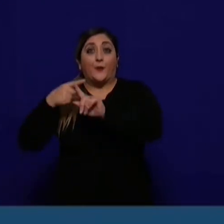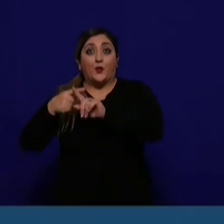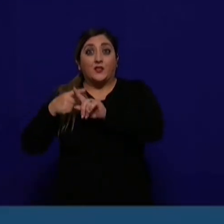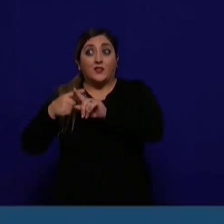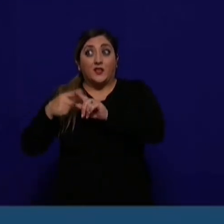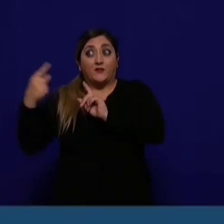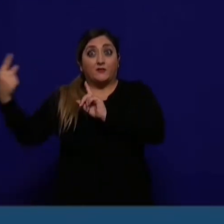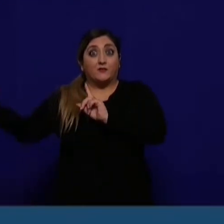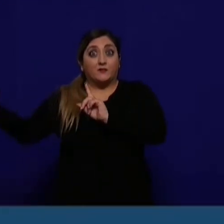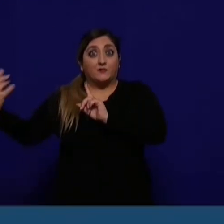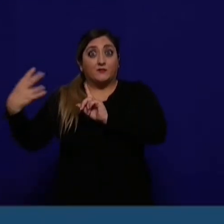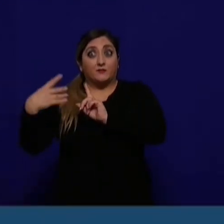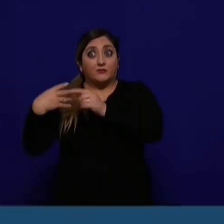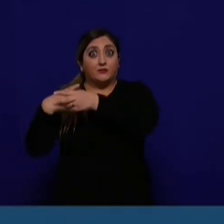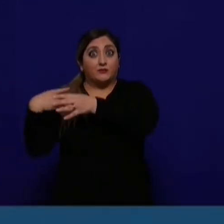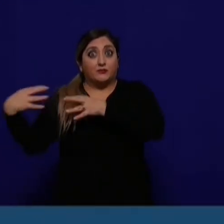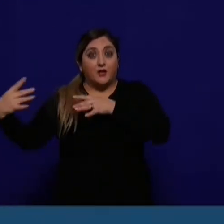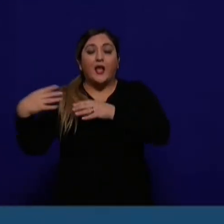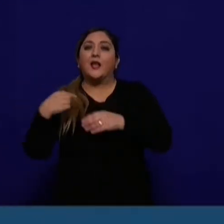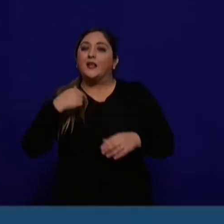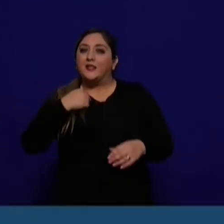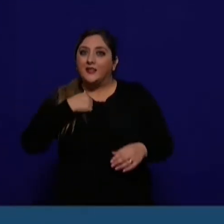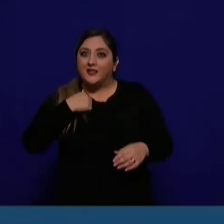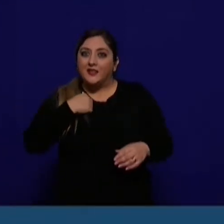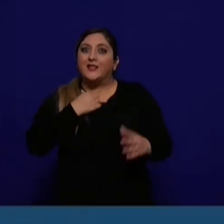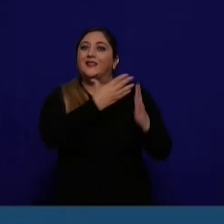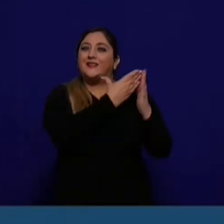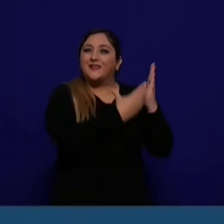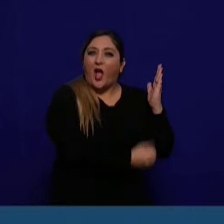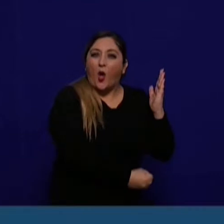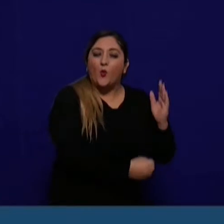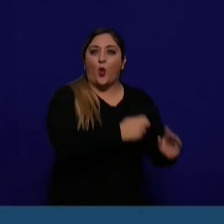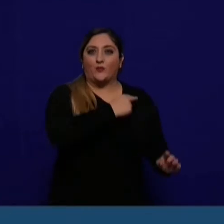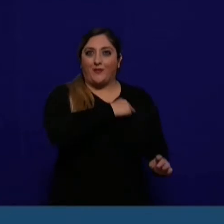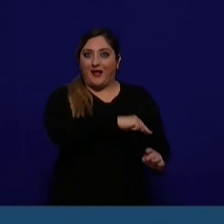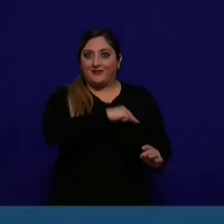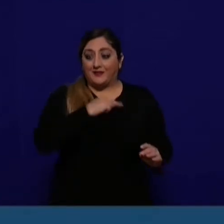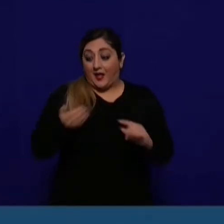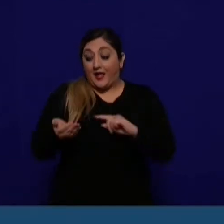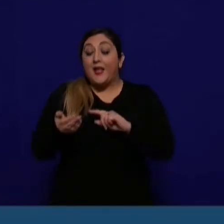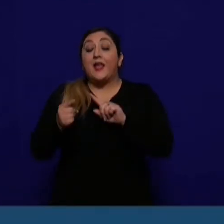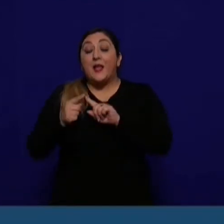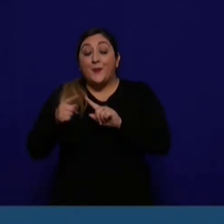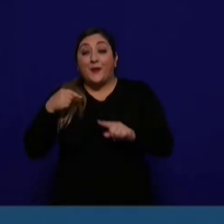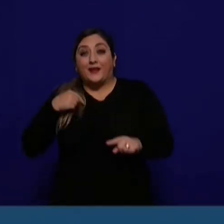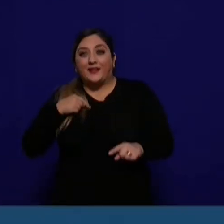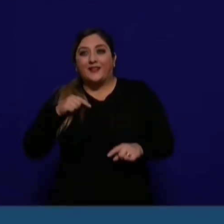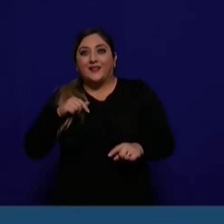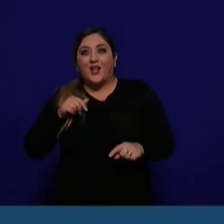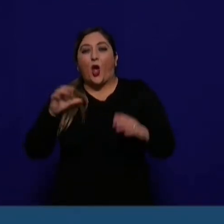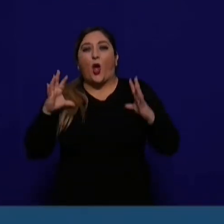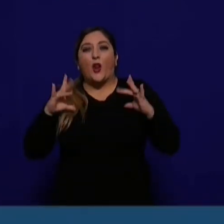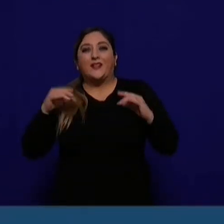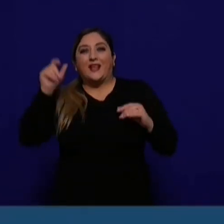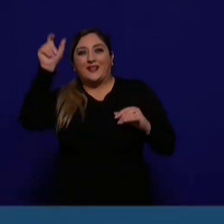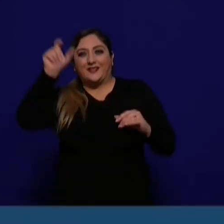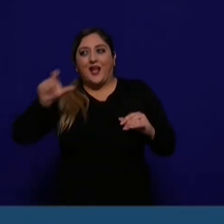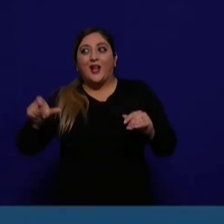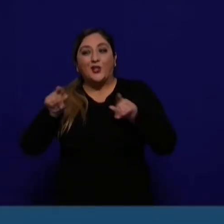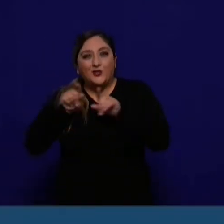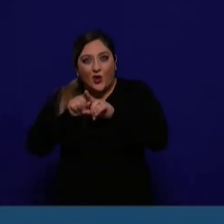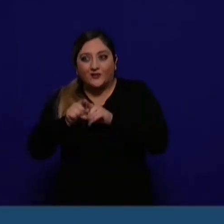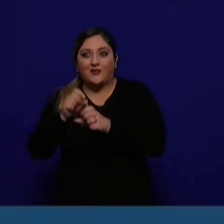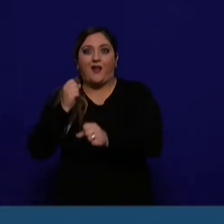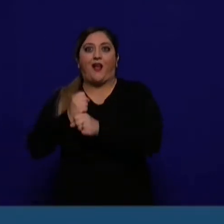il-kod, allura inti avolja għandek l-app li ġiet żviluppata u Malta xorta ħadd tirċievi l-alert. U viċa